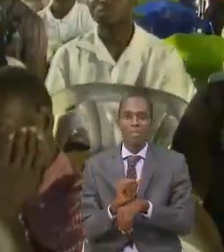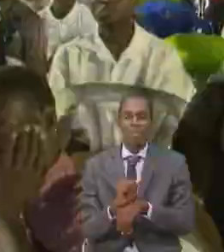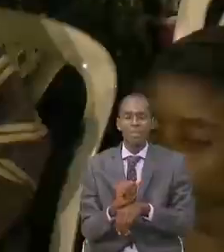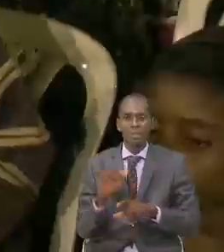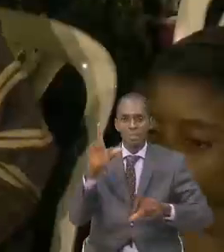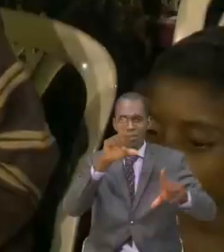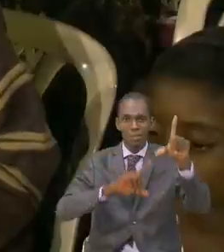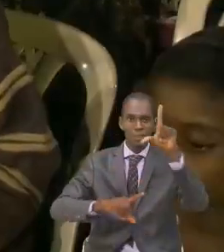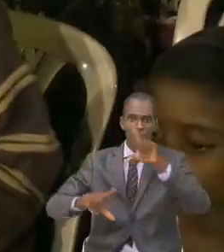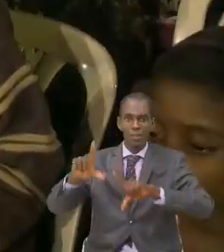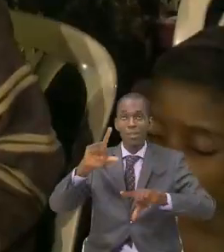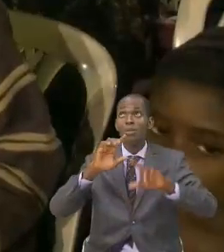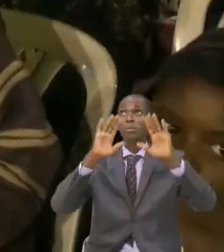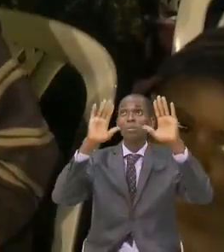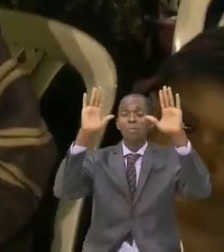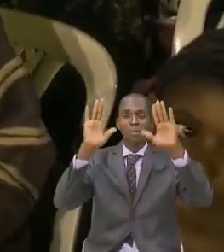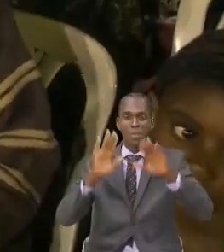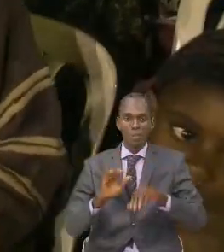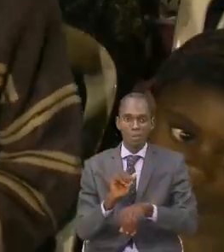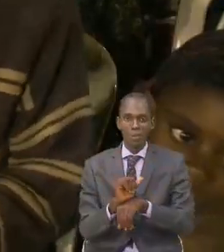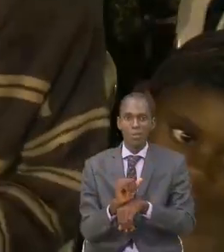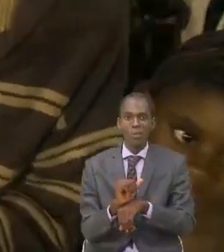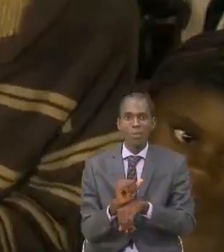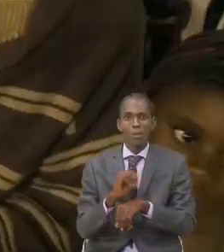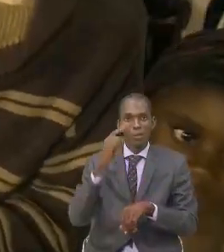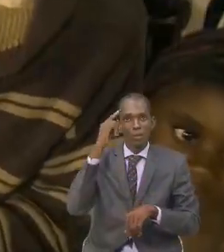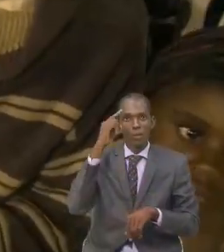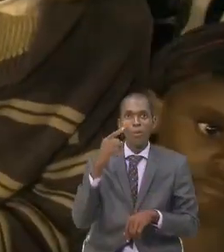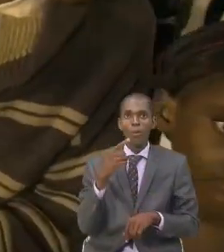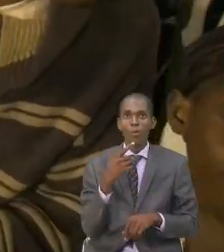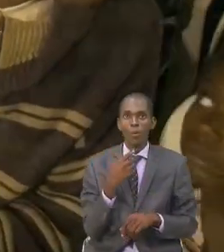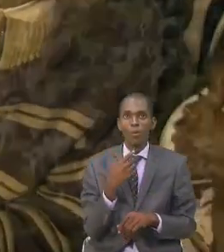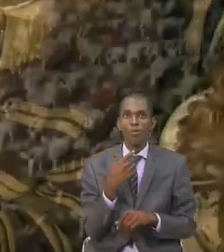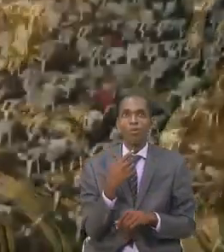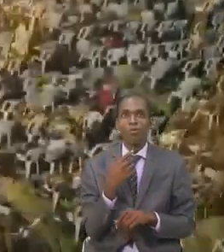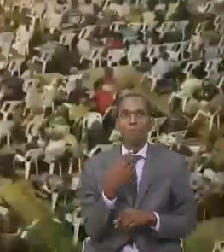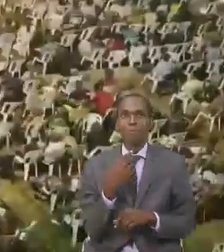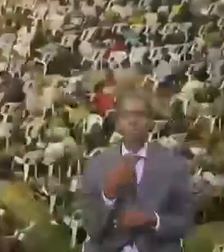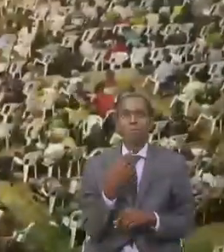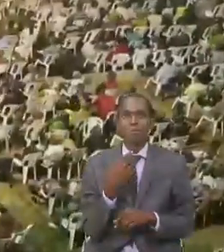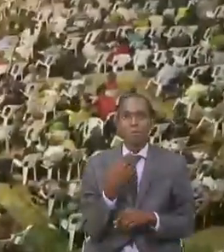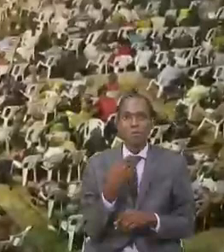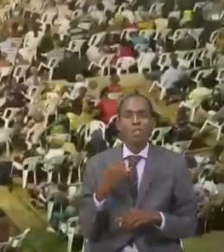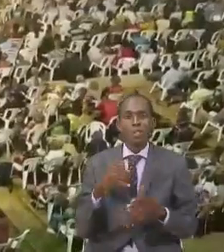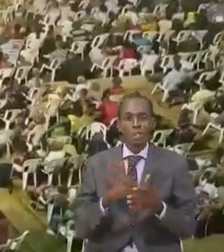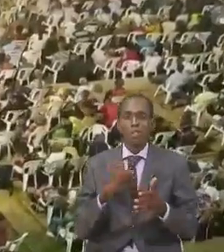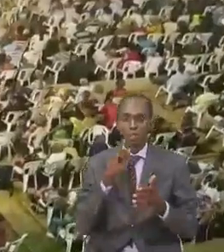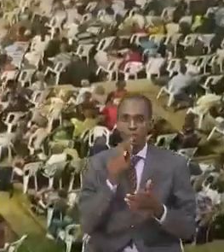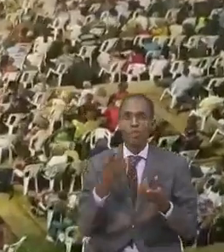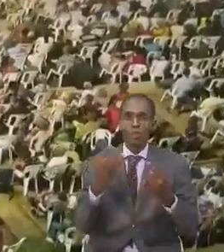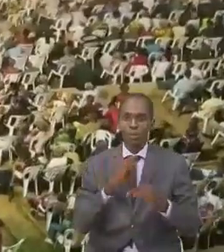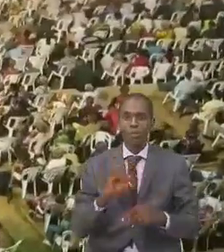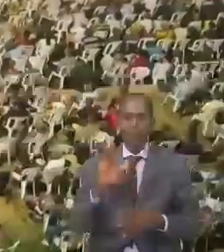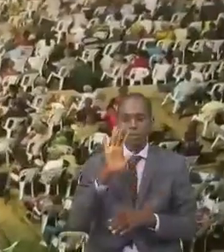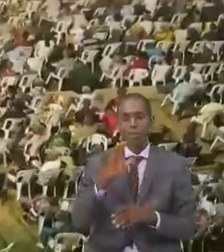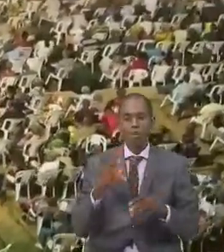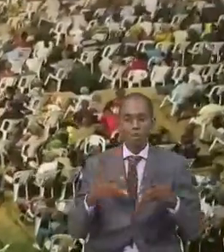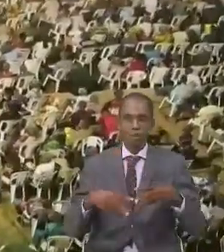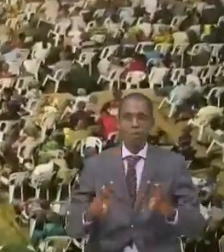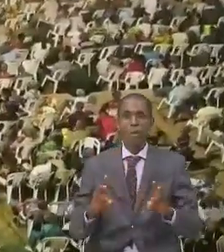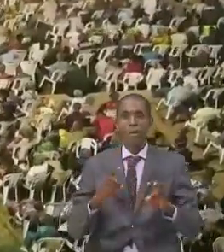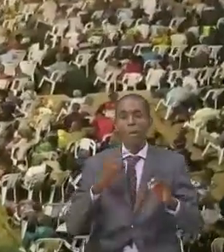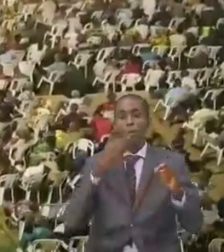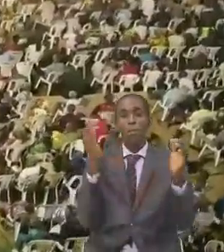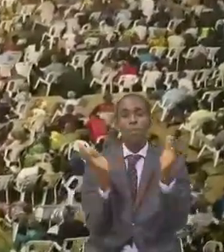name. Miracle. Shout miracle. For who?